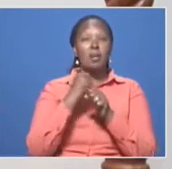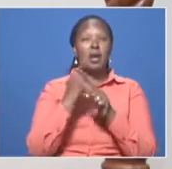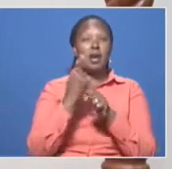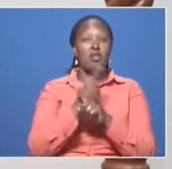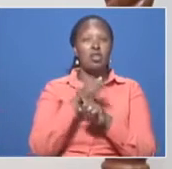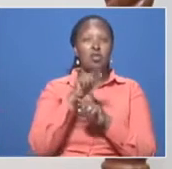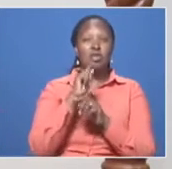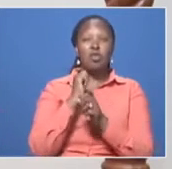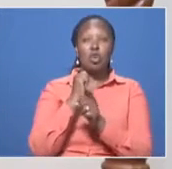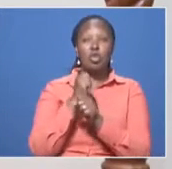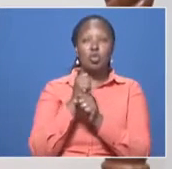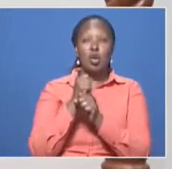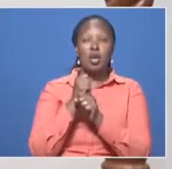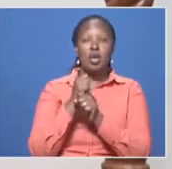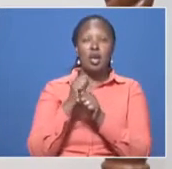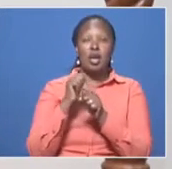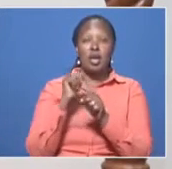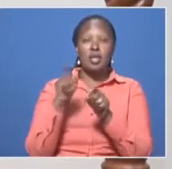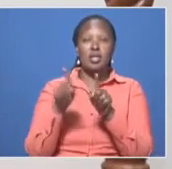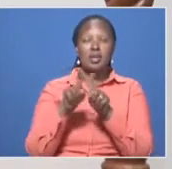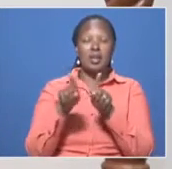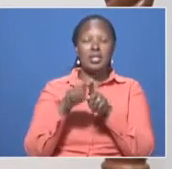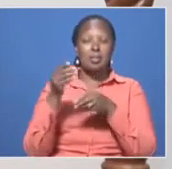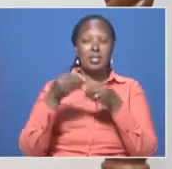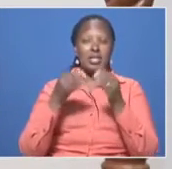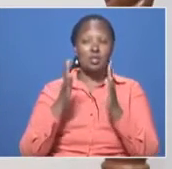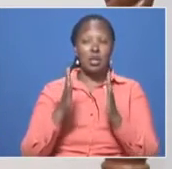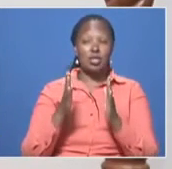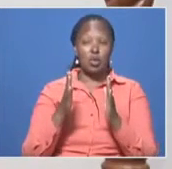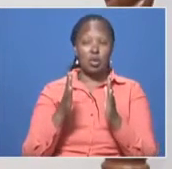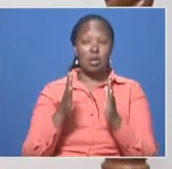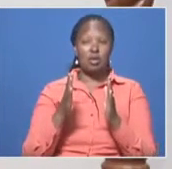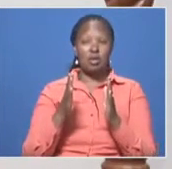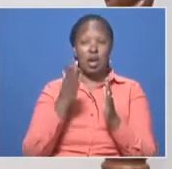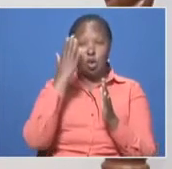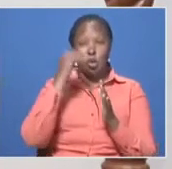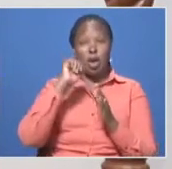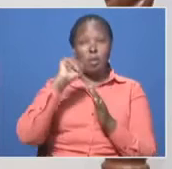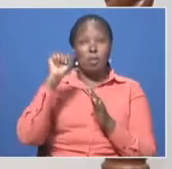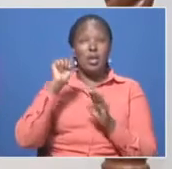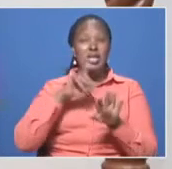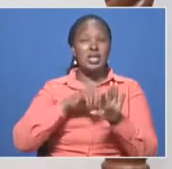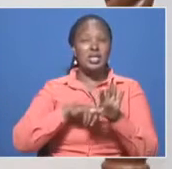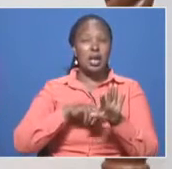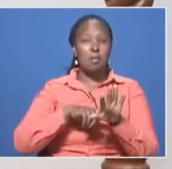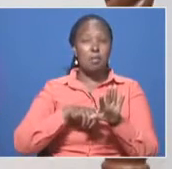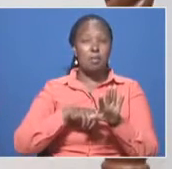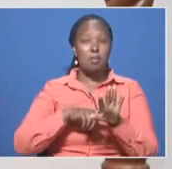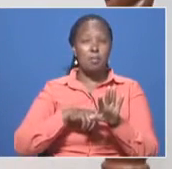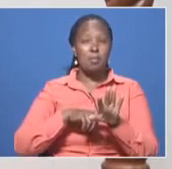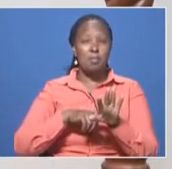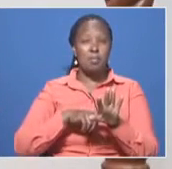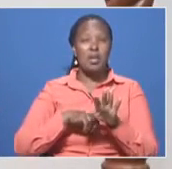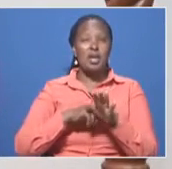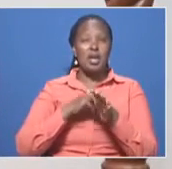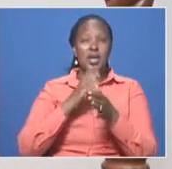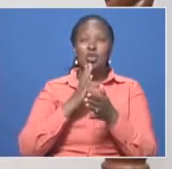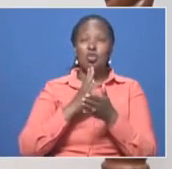much as an entrepreneur. Why politics when it is so